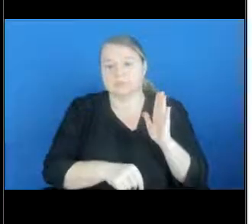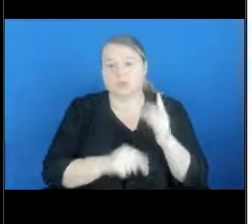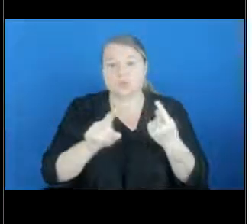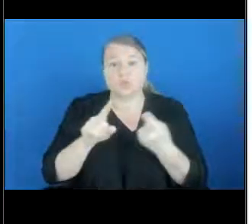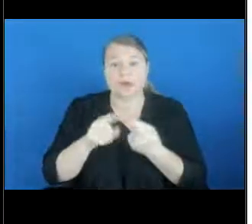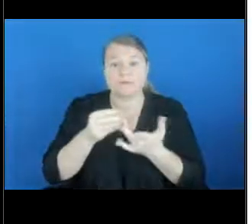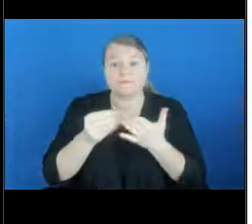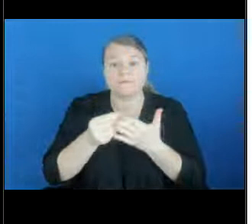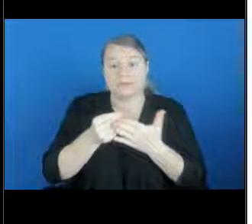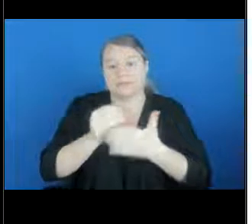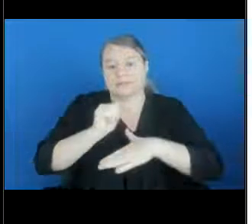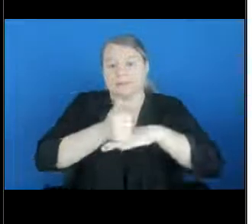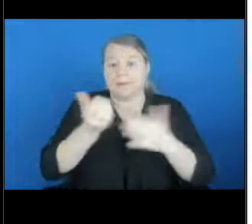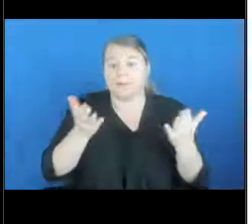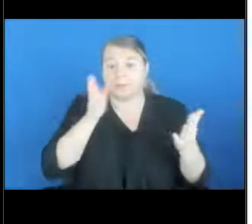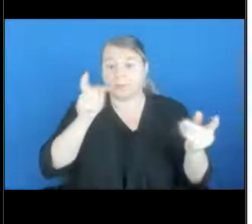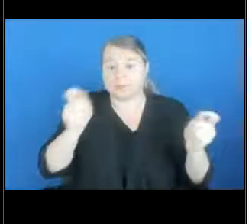is in place.